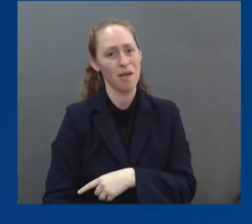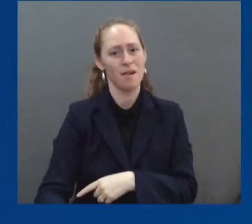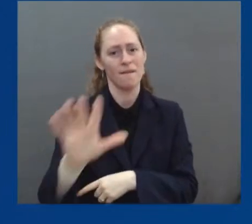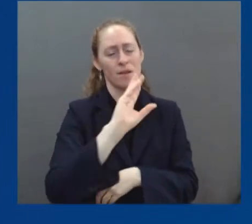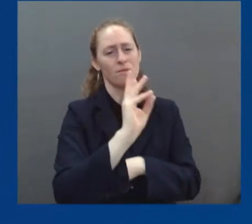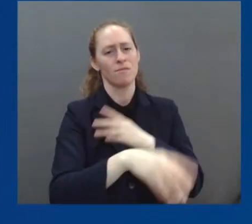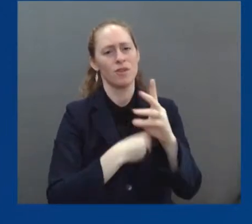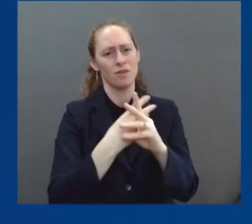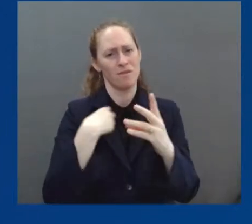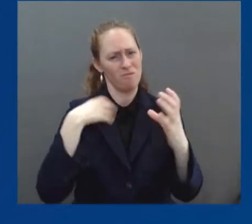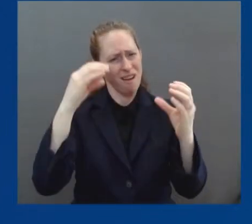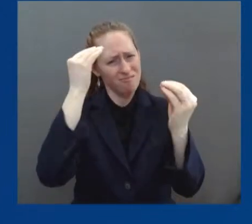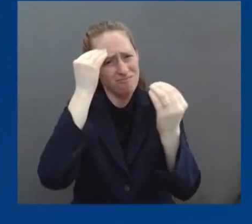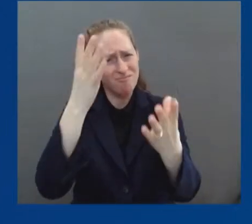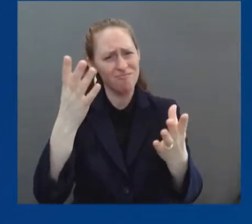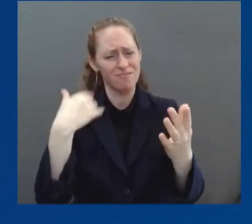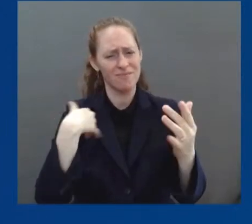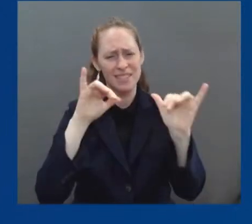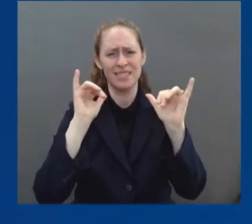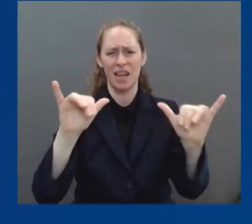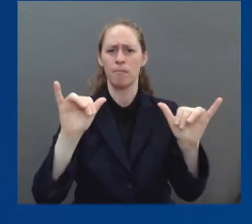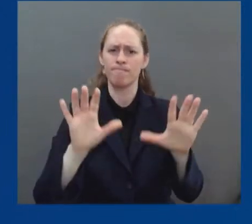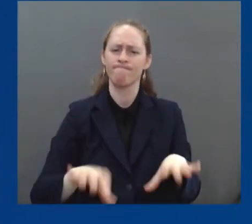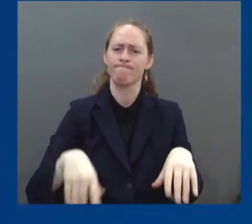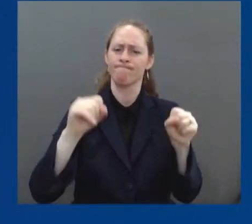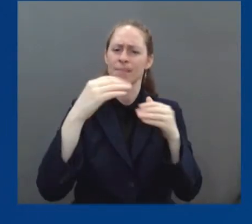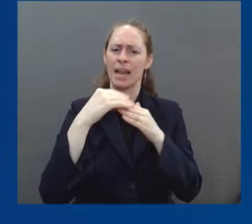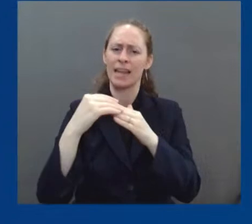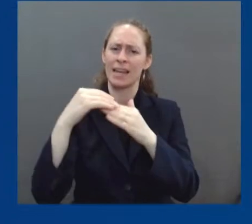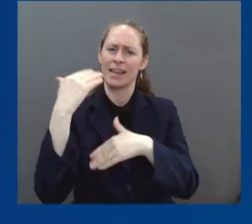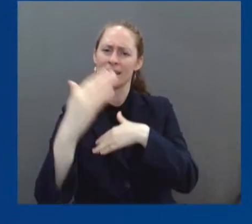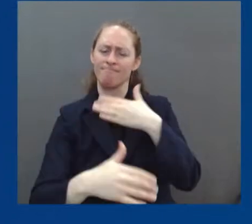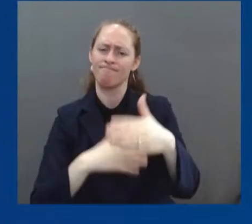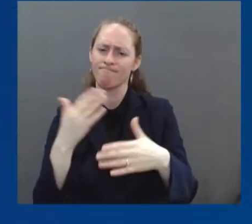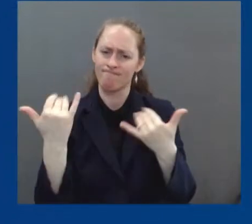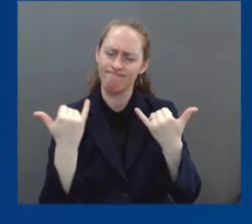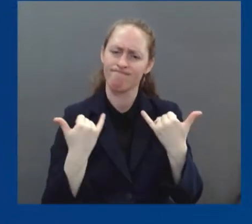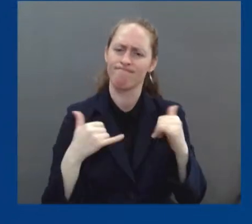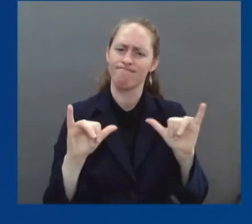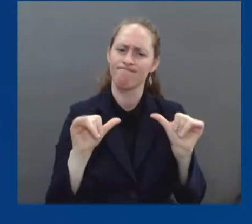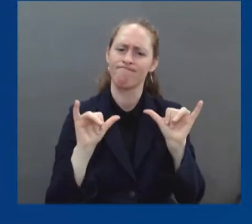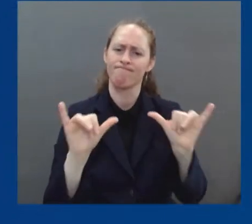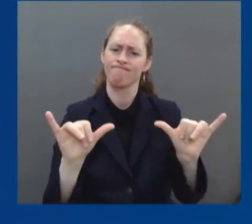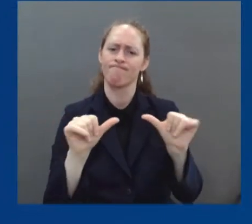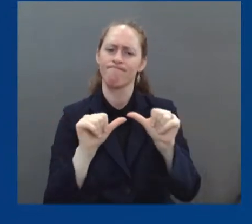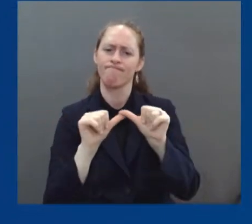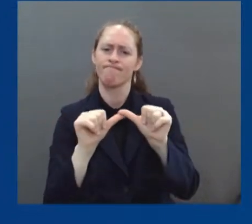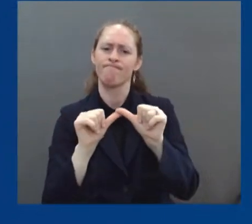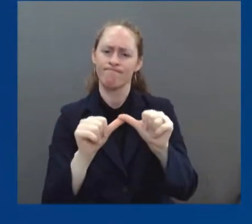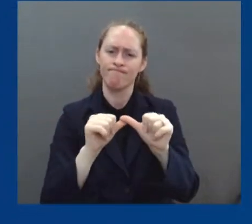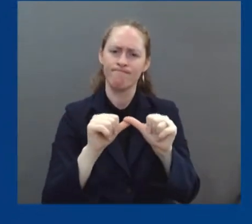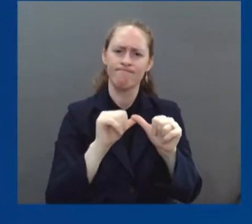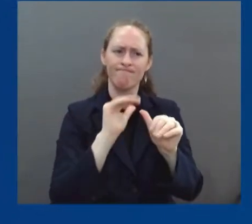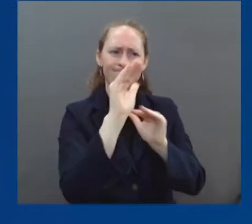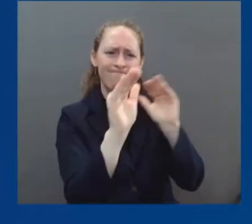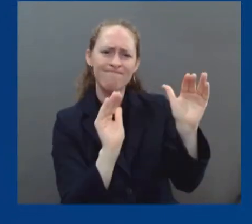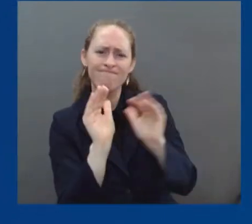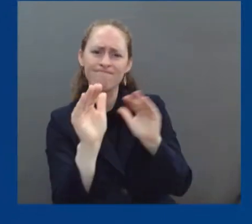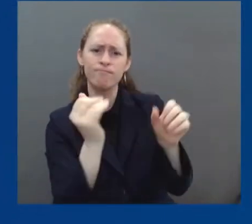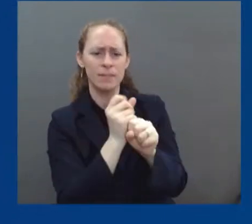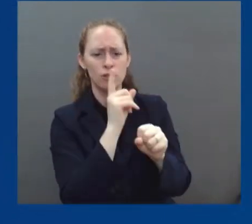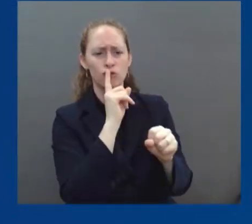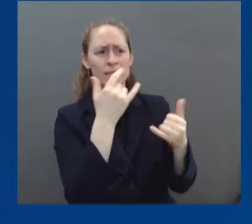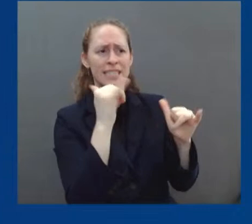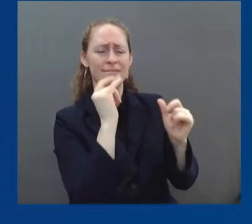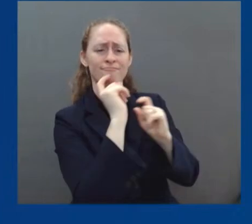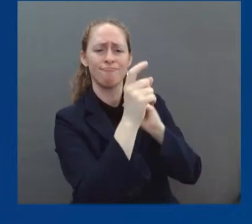both adults and children vaccinated. With that, I'll turn it over to Dr. Walensky. Dr. Walensky.